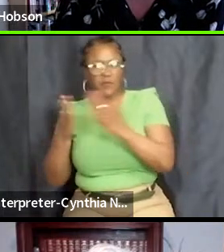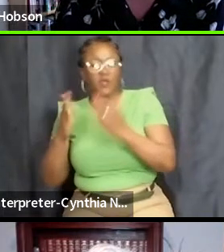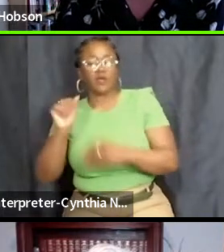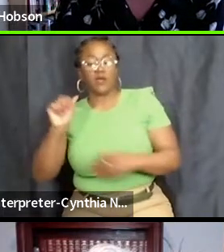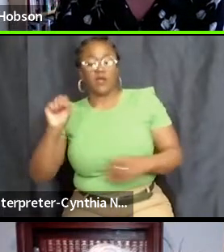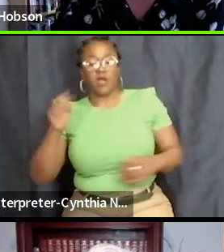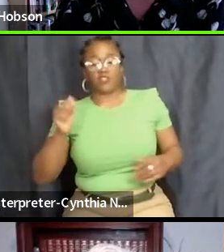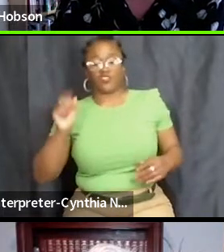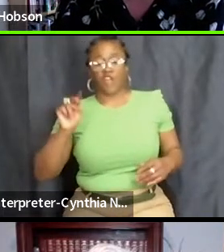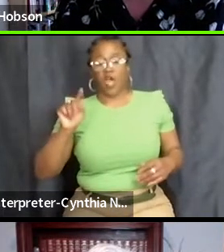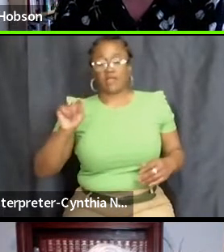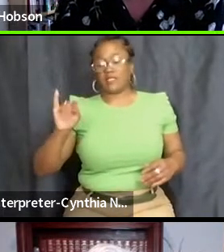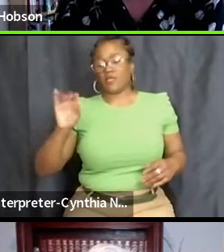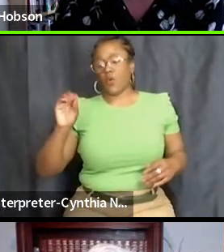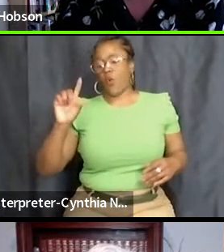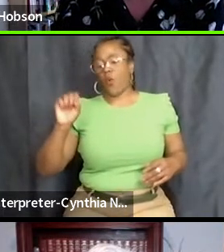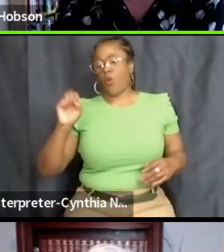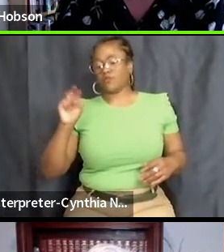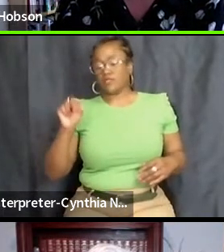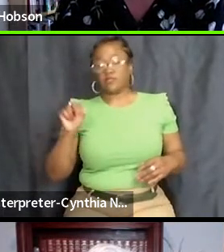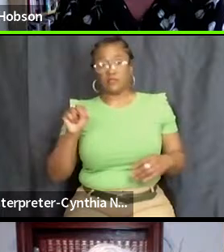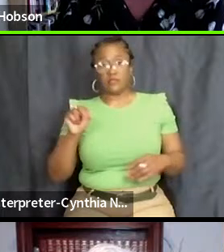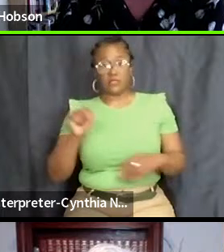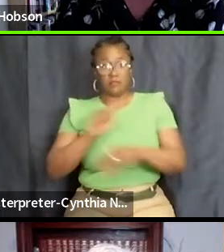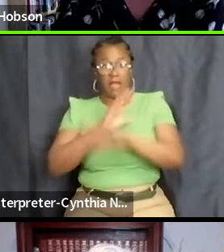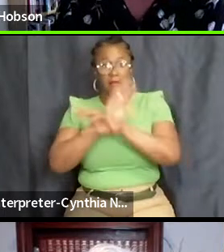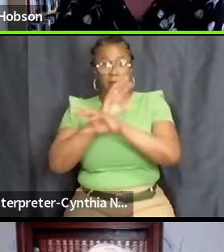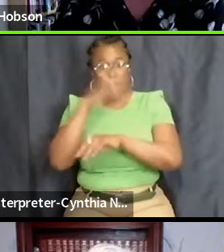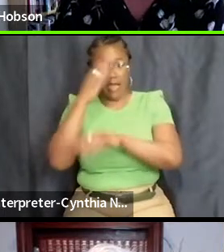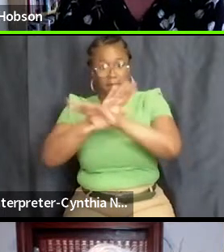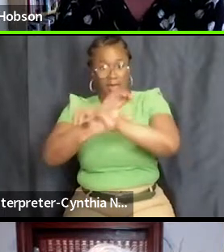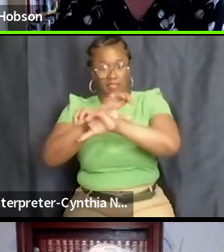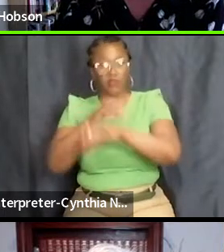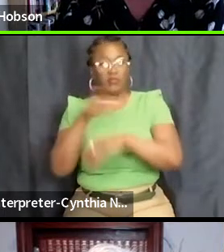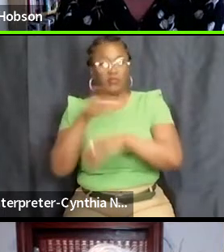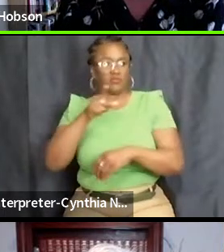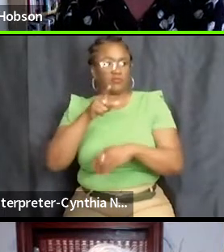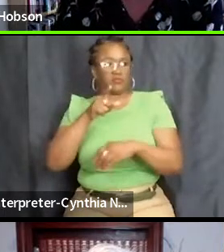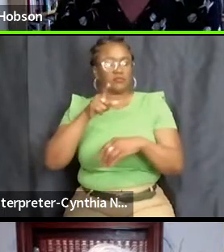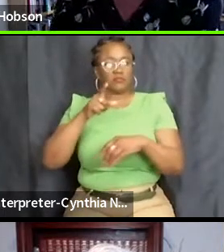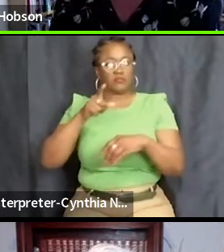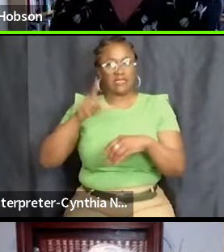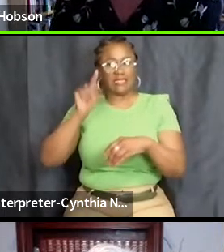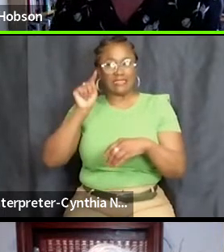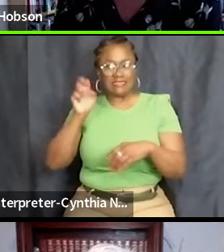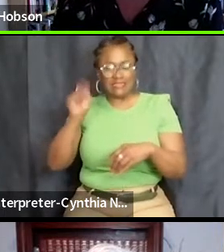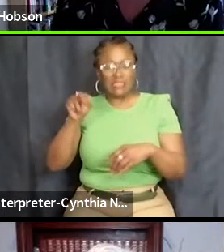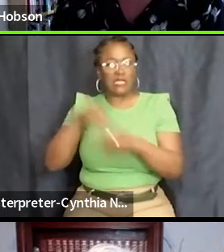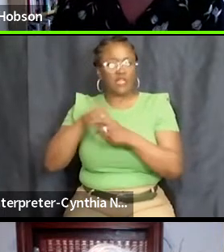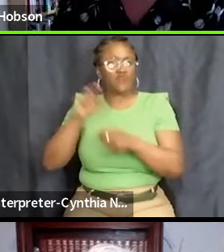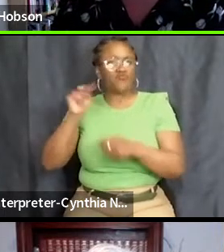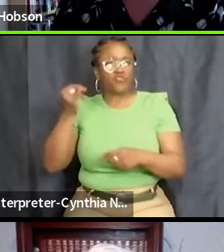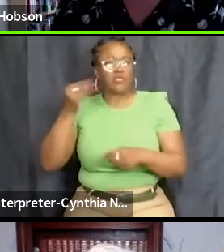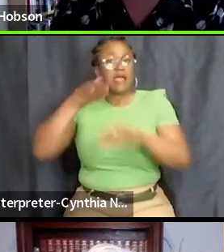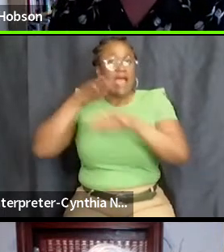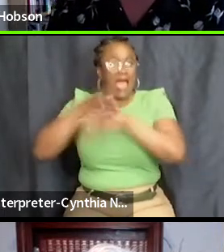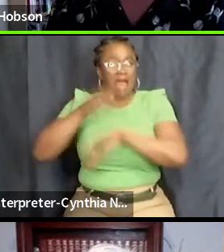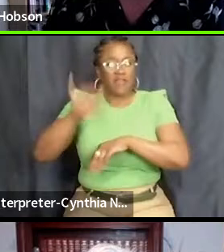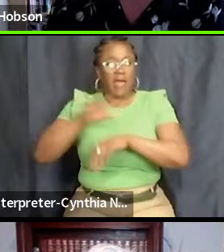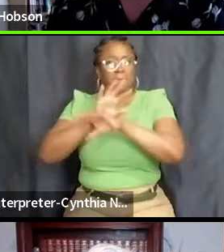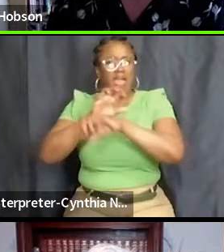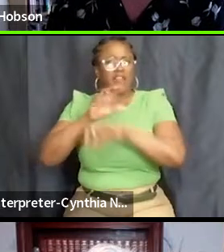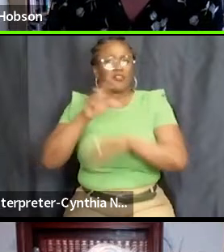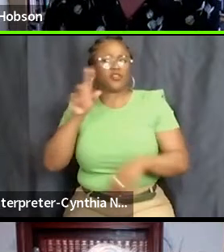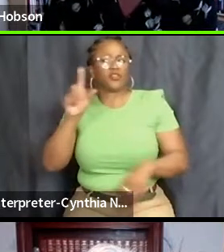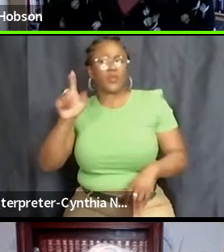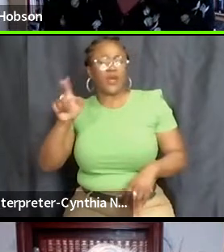Alston was a member of the Black Panther Party in New Jersey. He joined as a teenager. And after the case of the Panther 21,